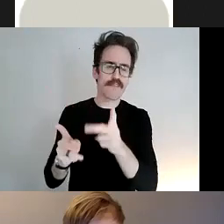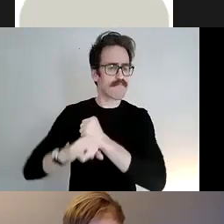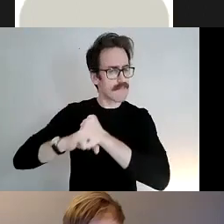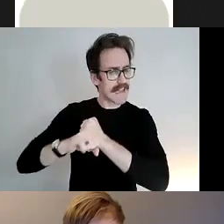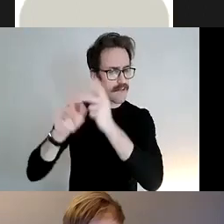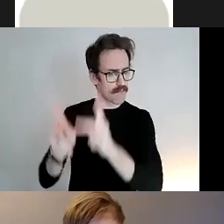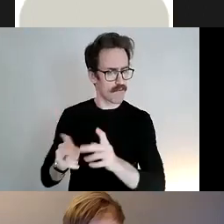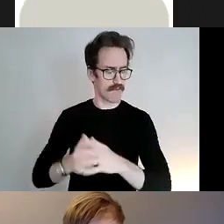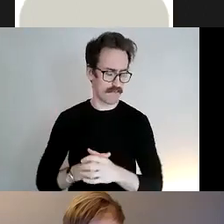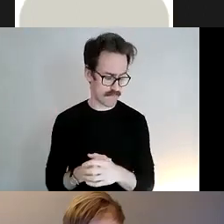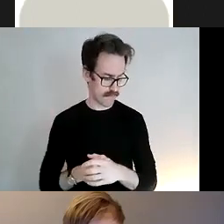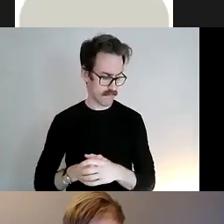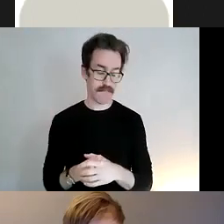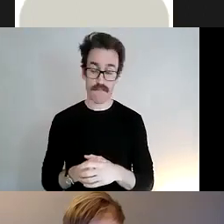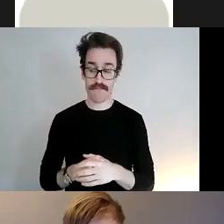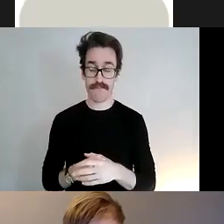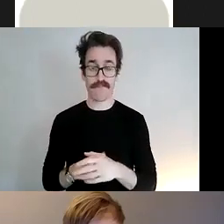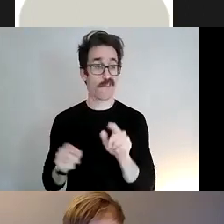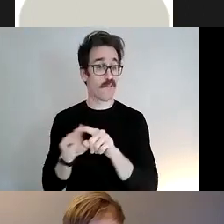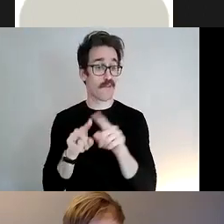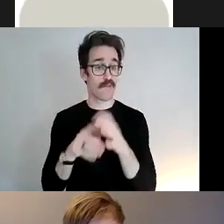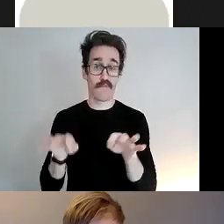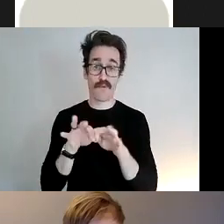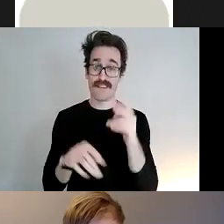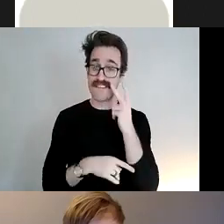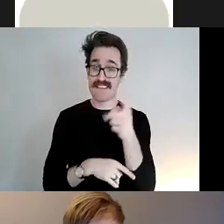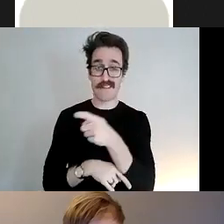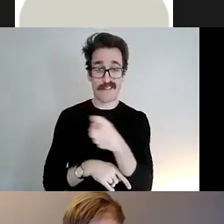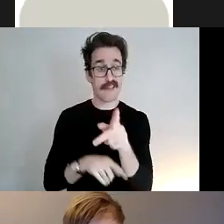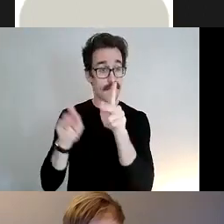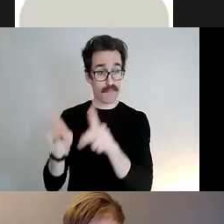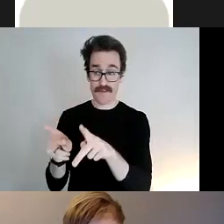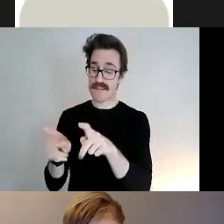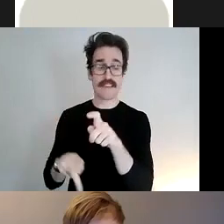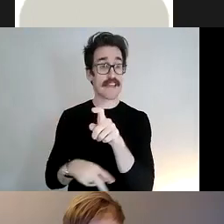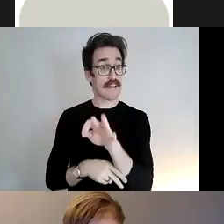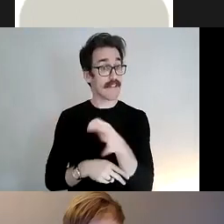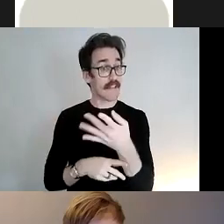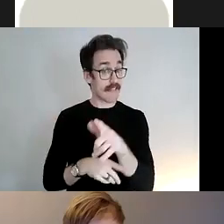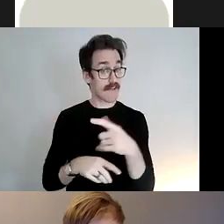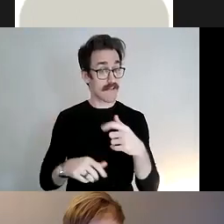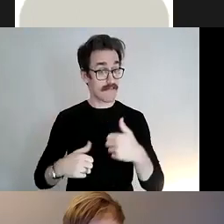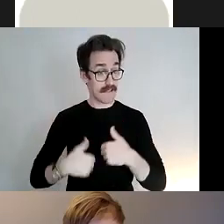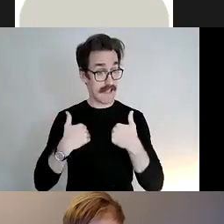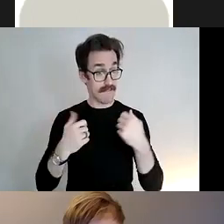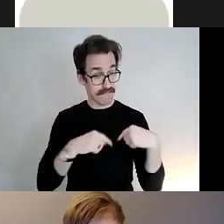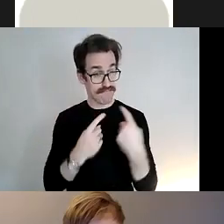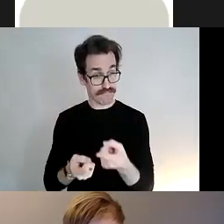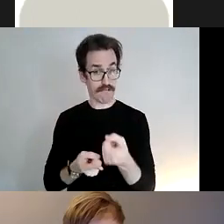So yes, it's also important to consider the pre-capable wishes of the person if they were capable in their lifetime.